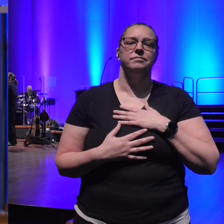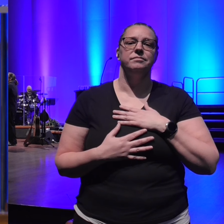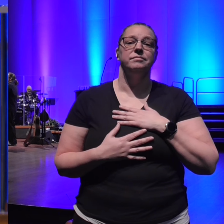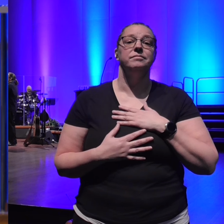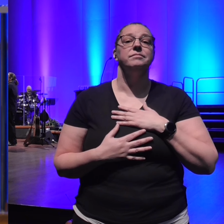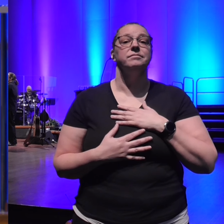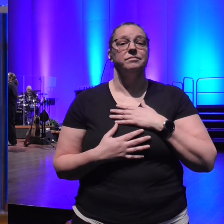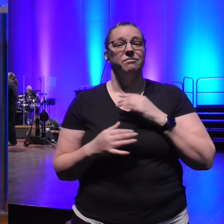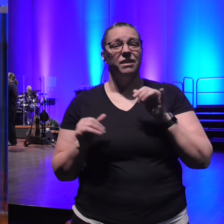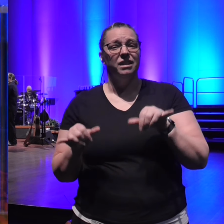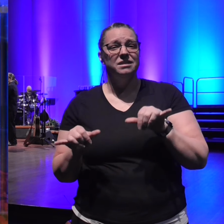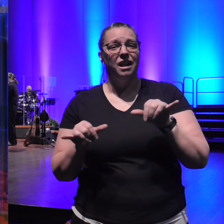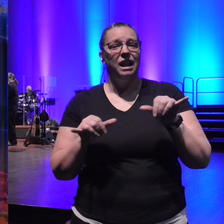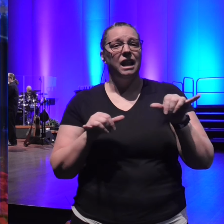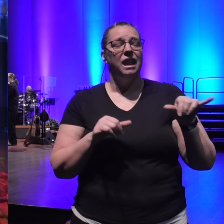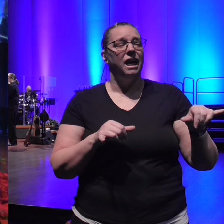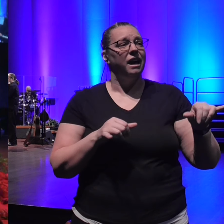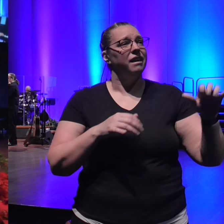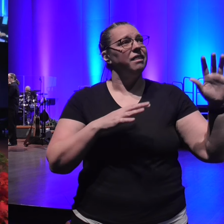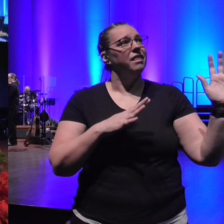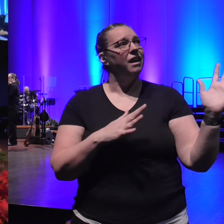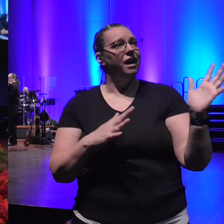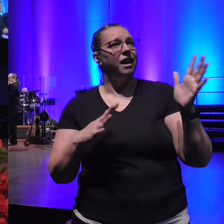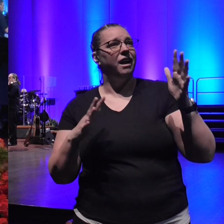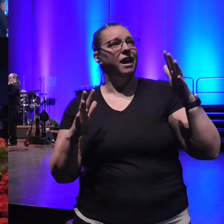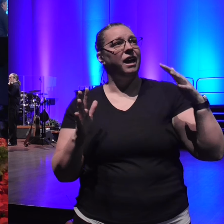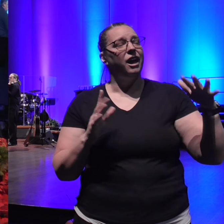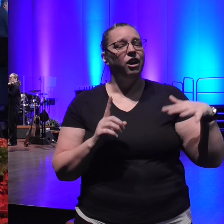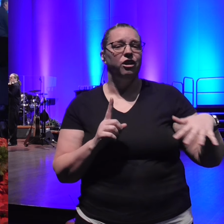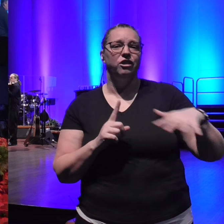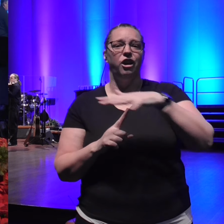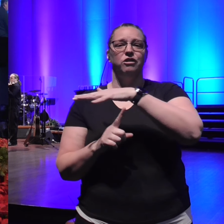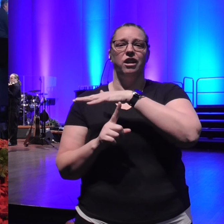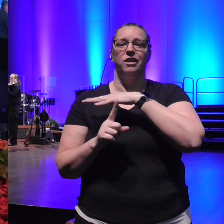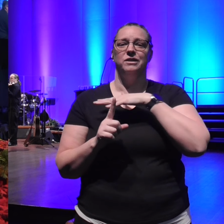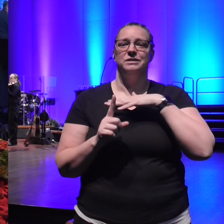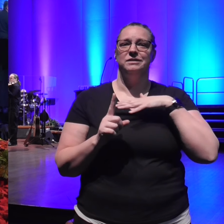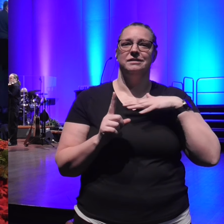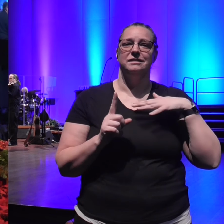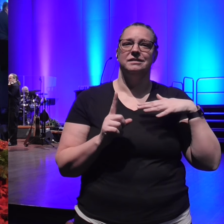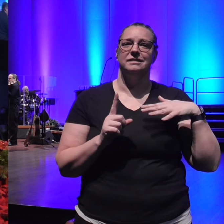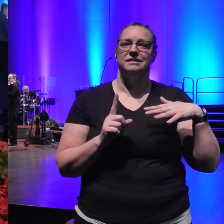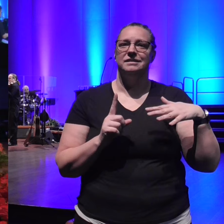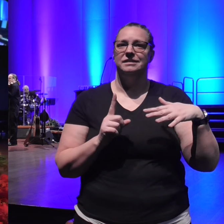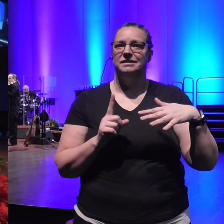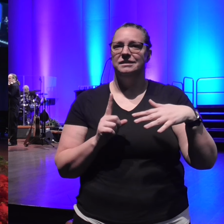'Cause it's like the air around me.